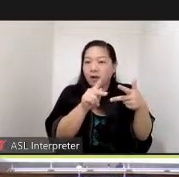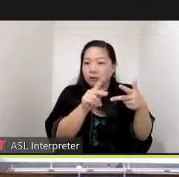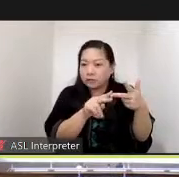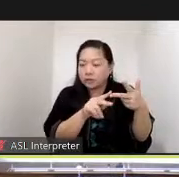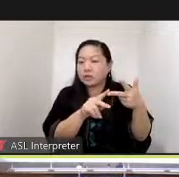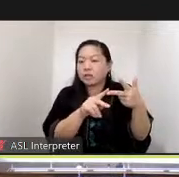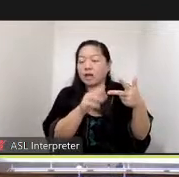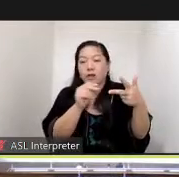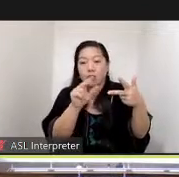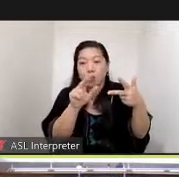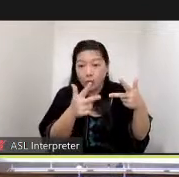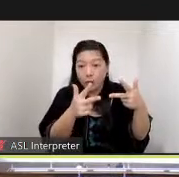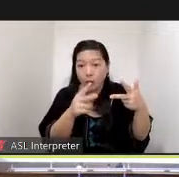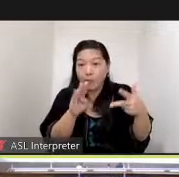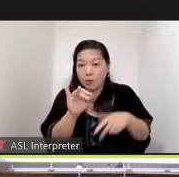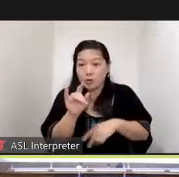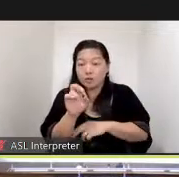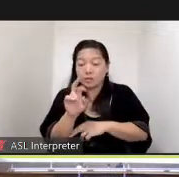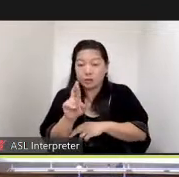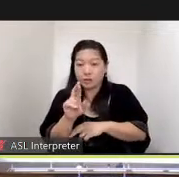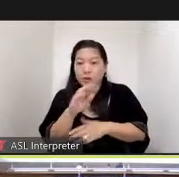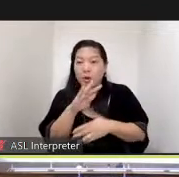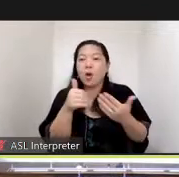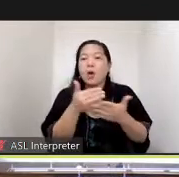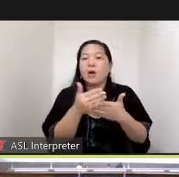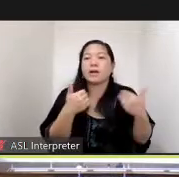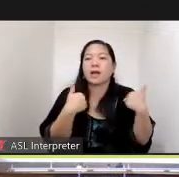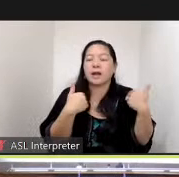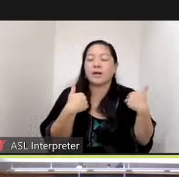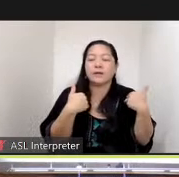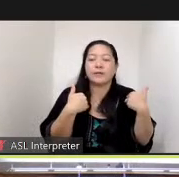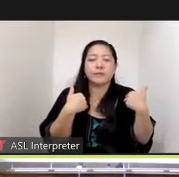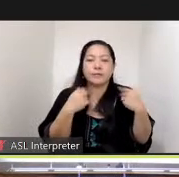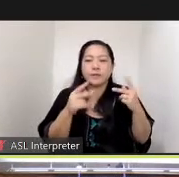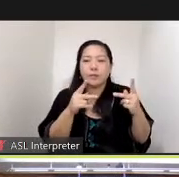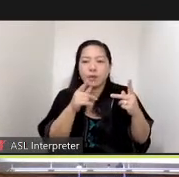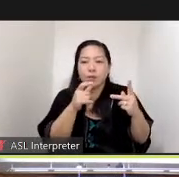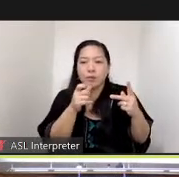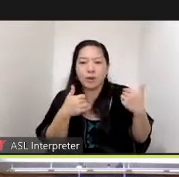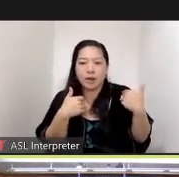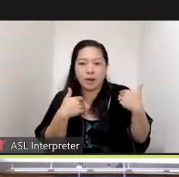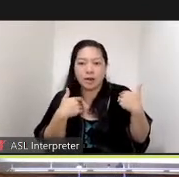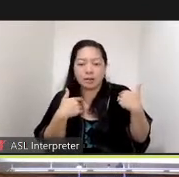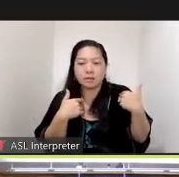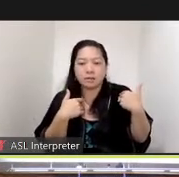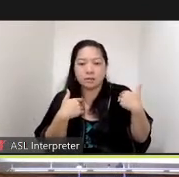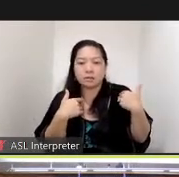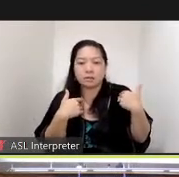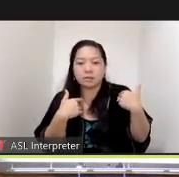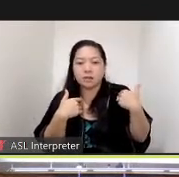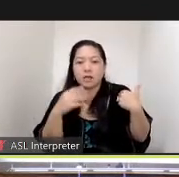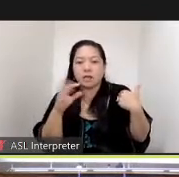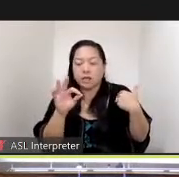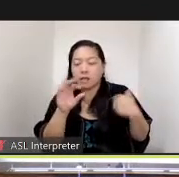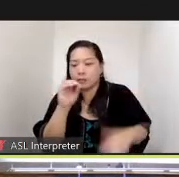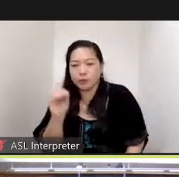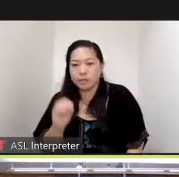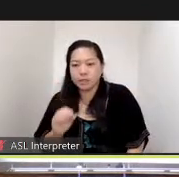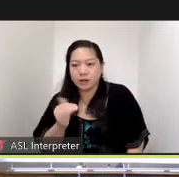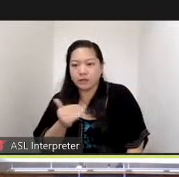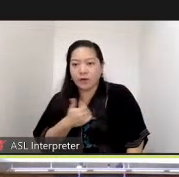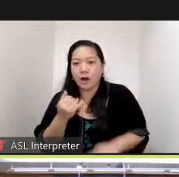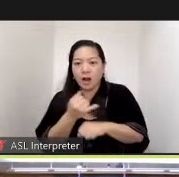COVID. So they have natural immunity and 90% of our population is vaccinated. Next